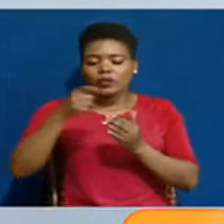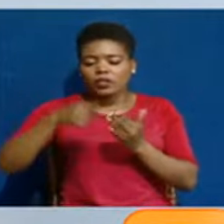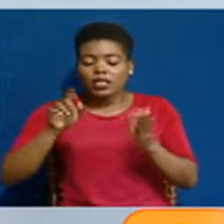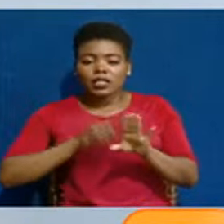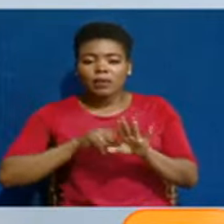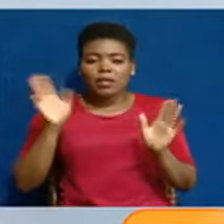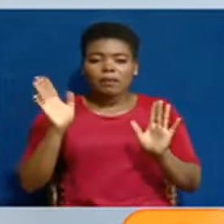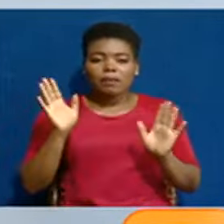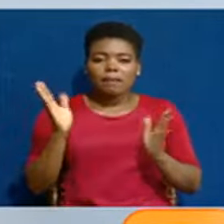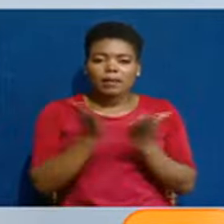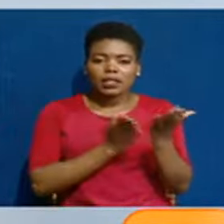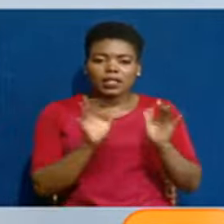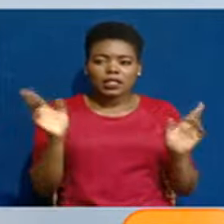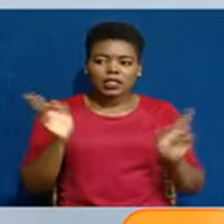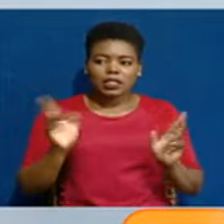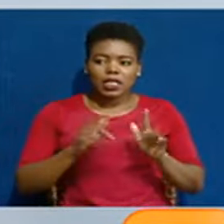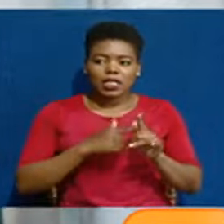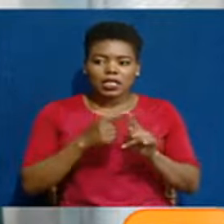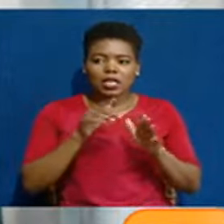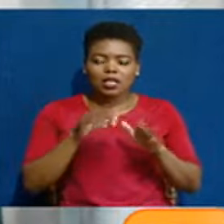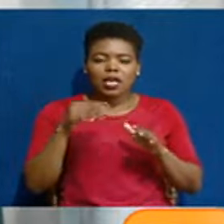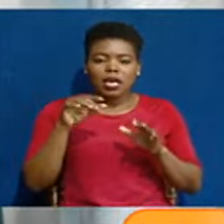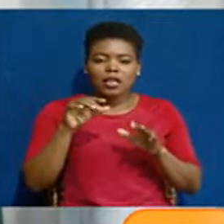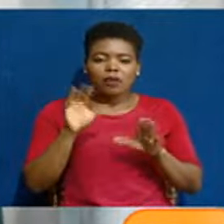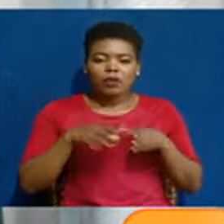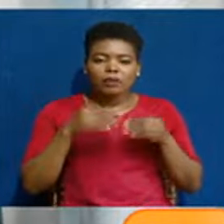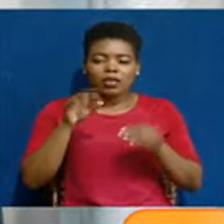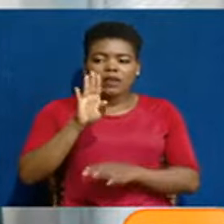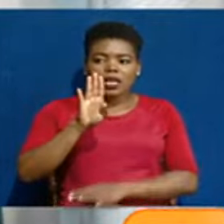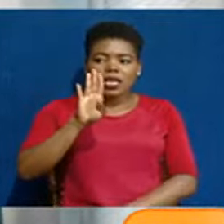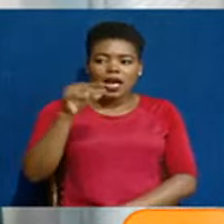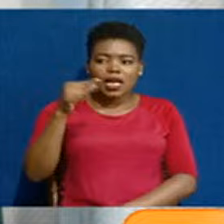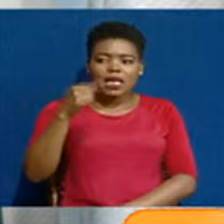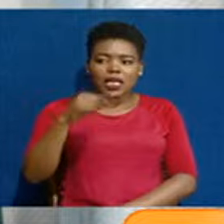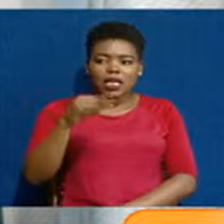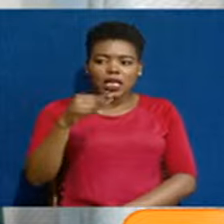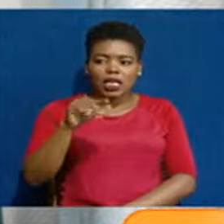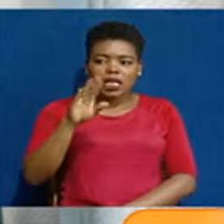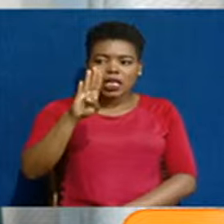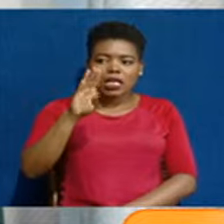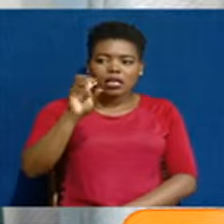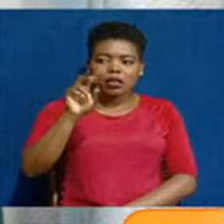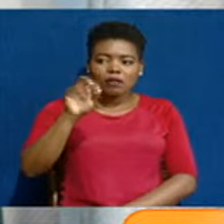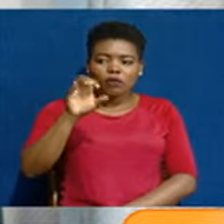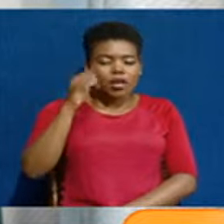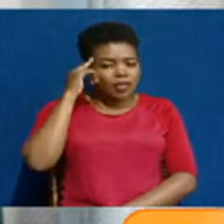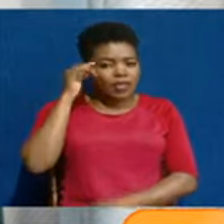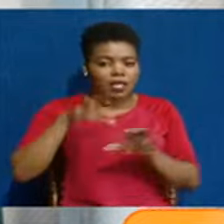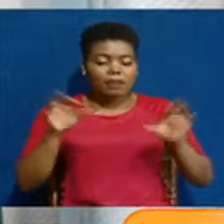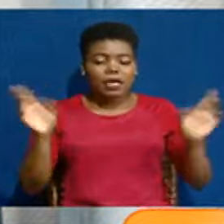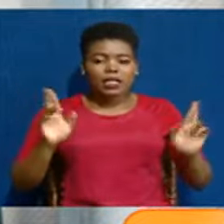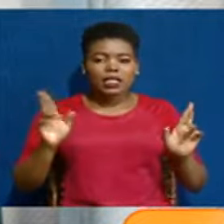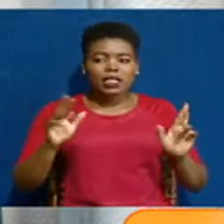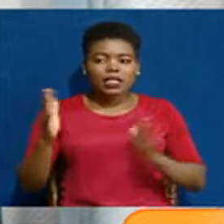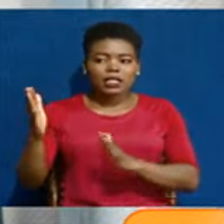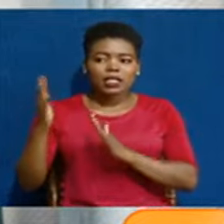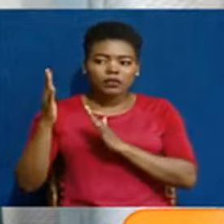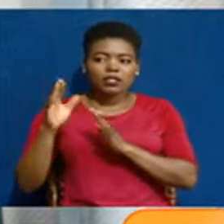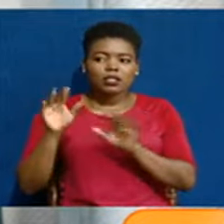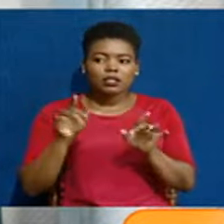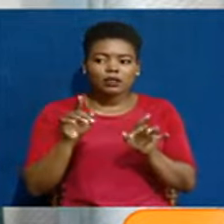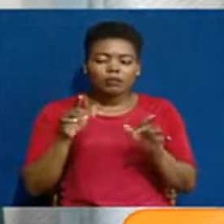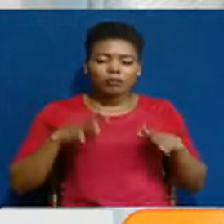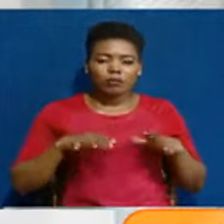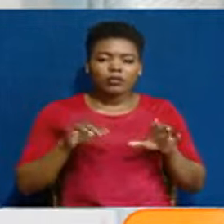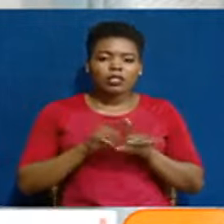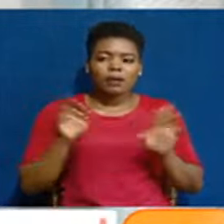ready, they can take the green bond. I think the market is ready. The securities exchange are ready.